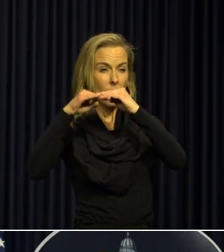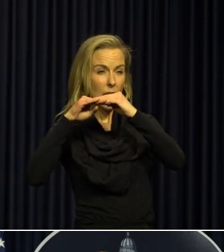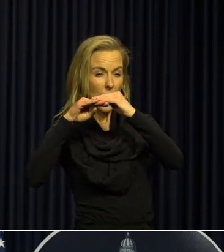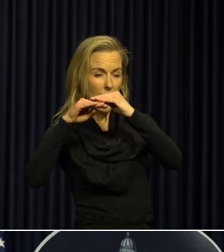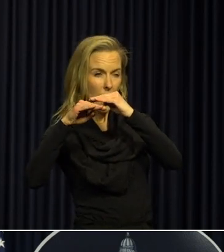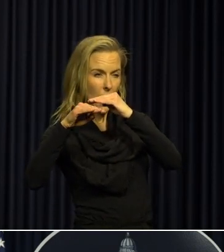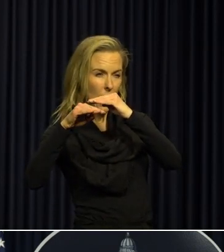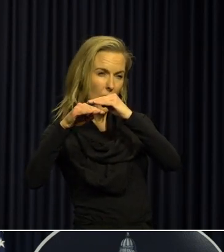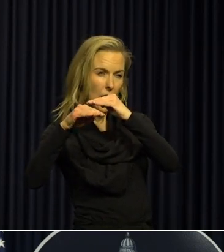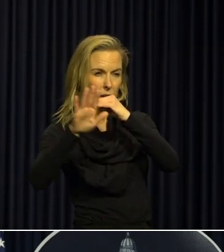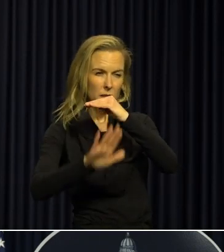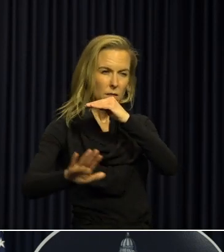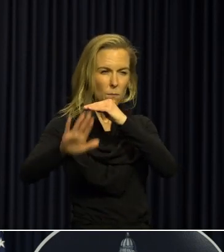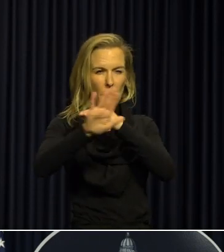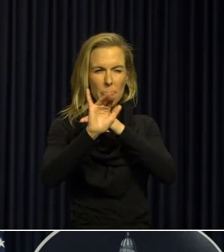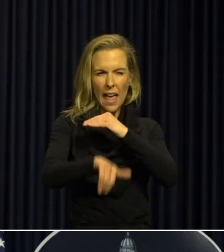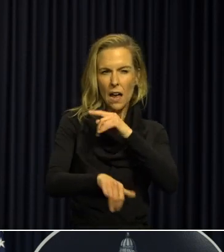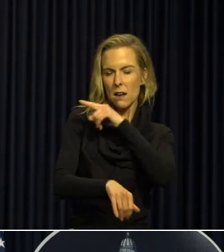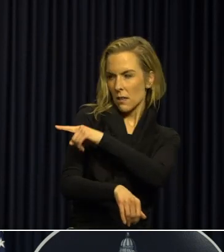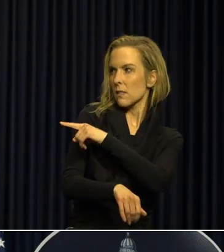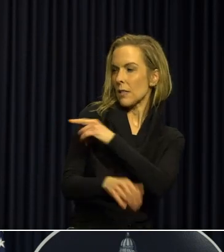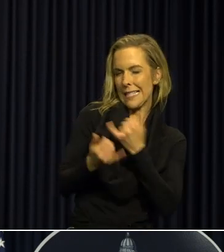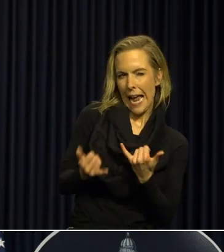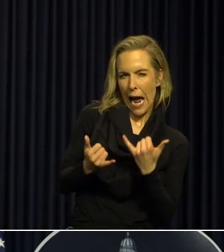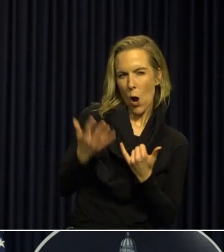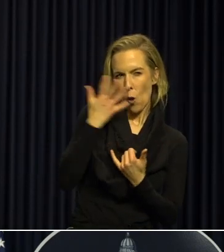somewhere again